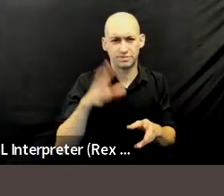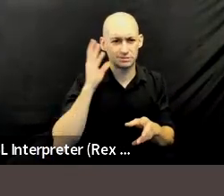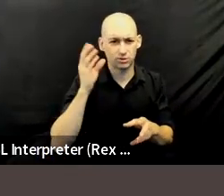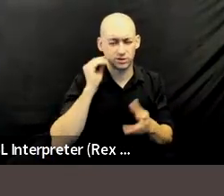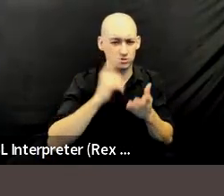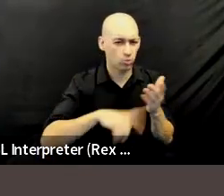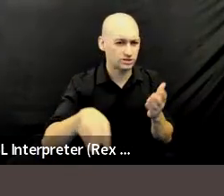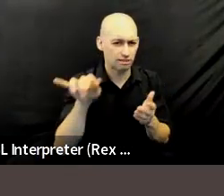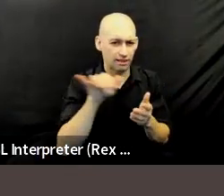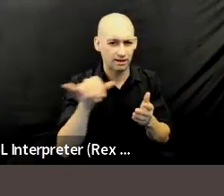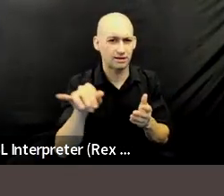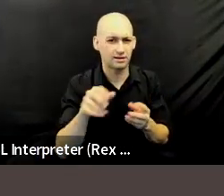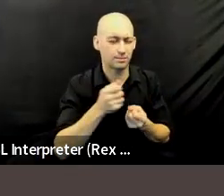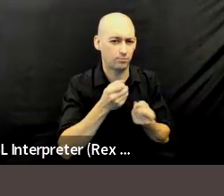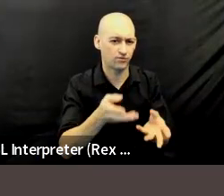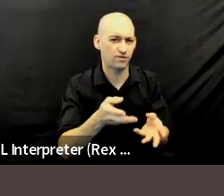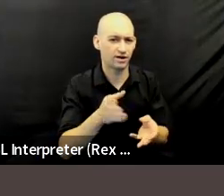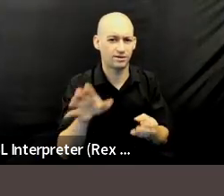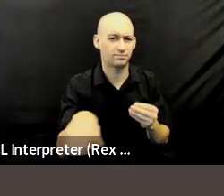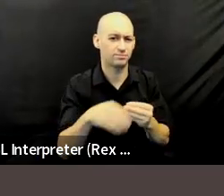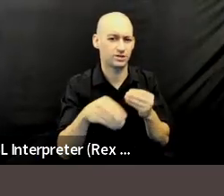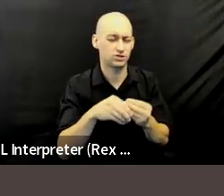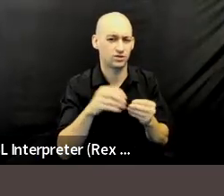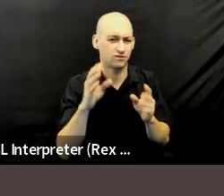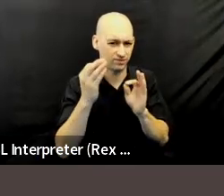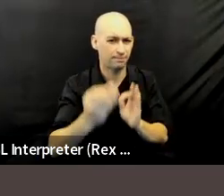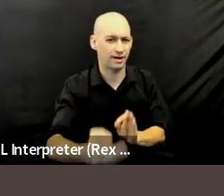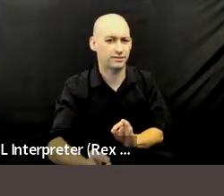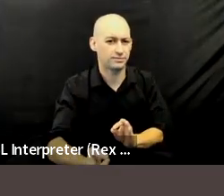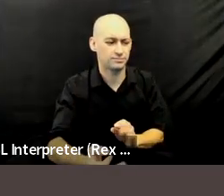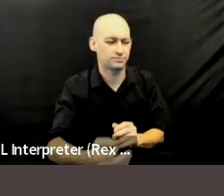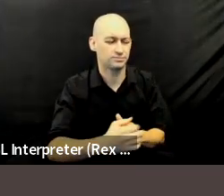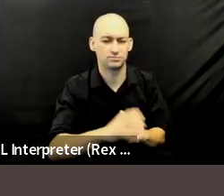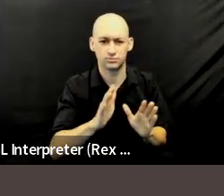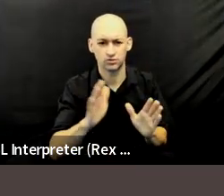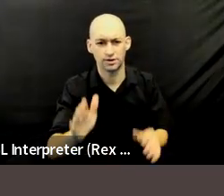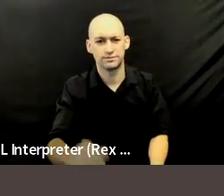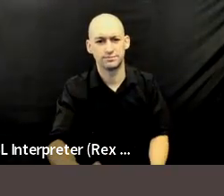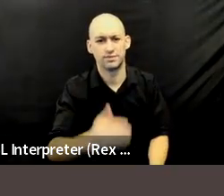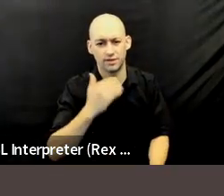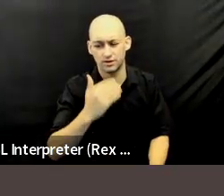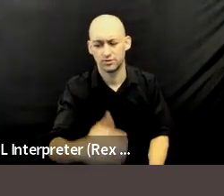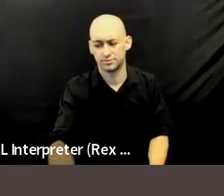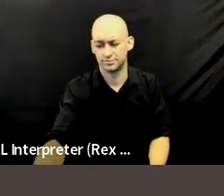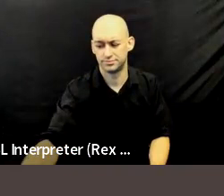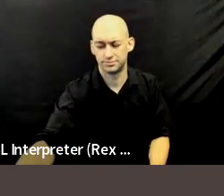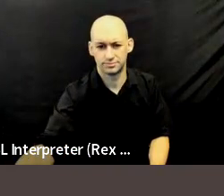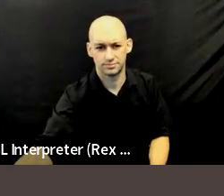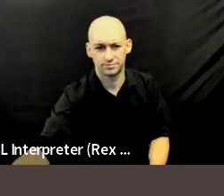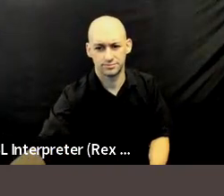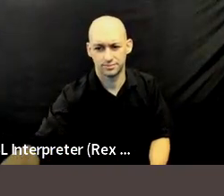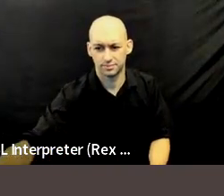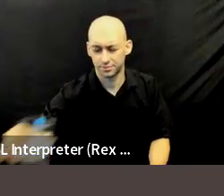like to provide their additional feedback. So it's wonderful. Great. Thank you. Thank you.